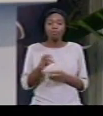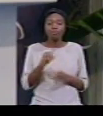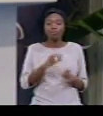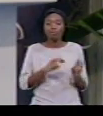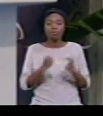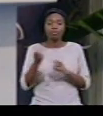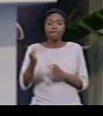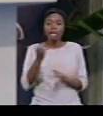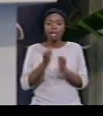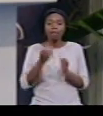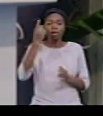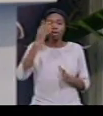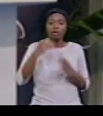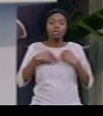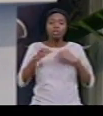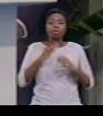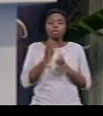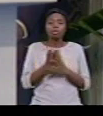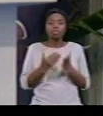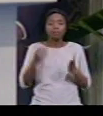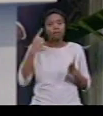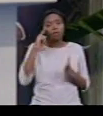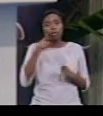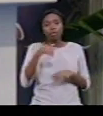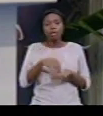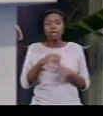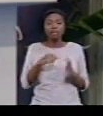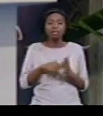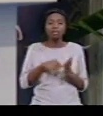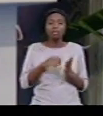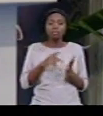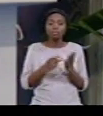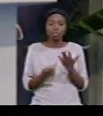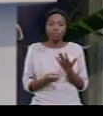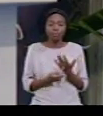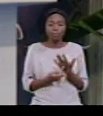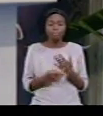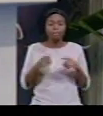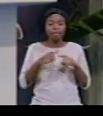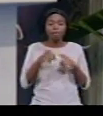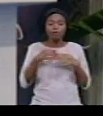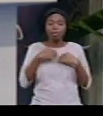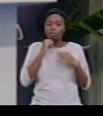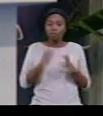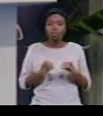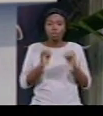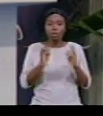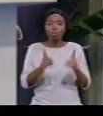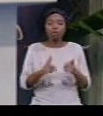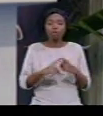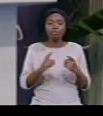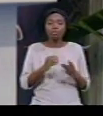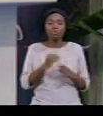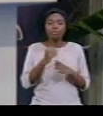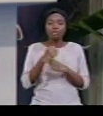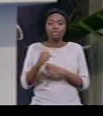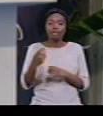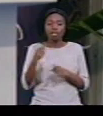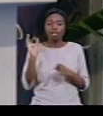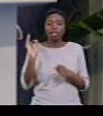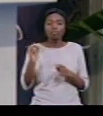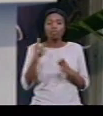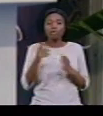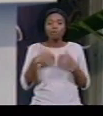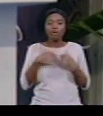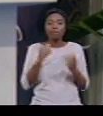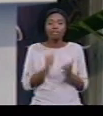something for you at this program, but you are not given opportunity to testify. You have that golden opportunity